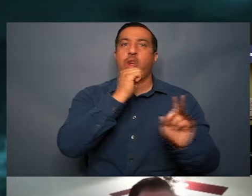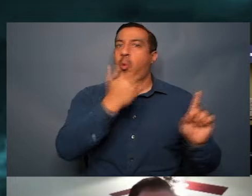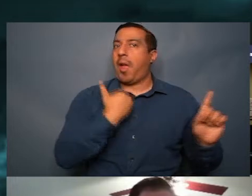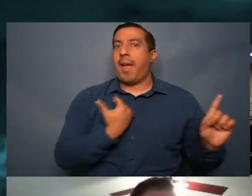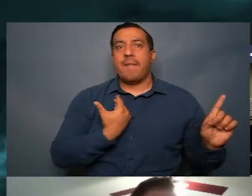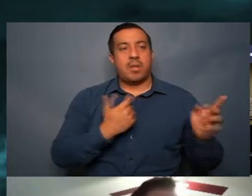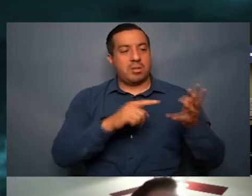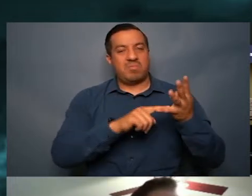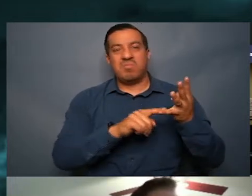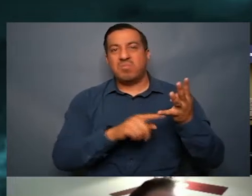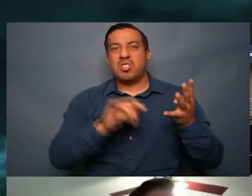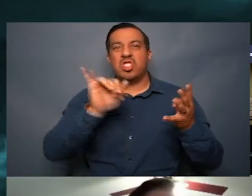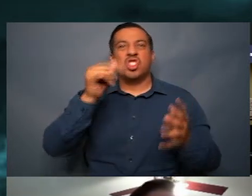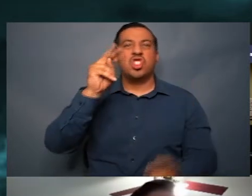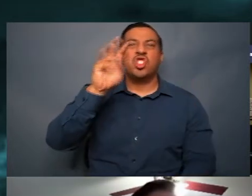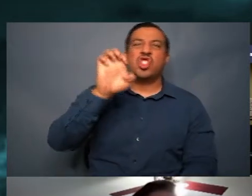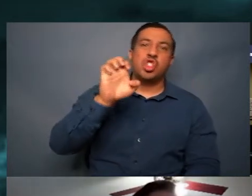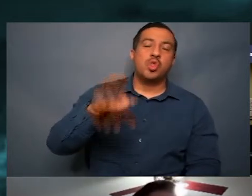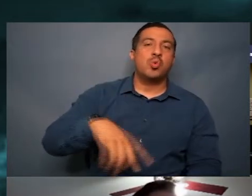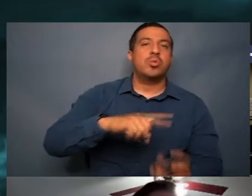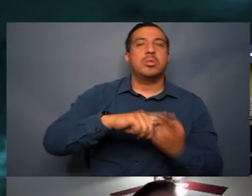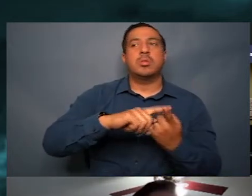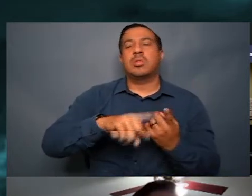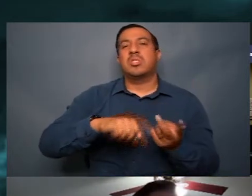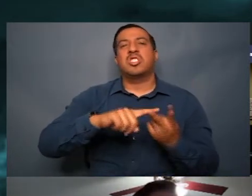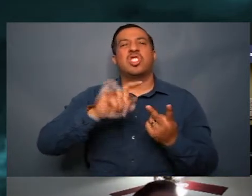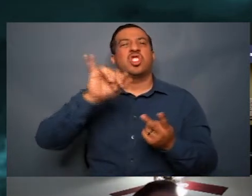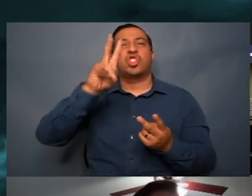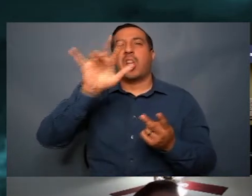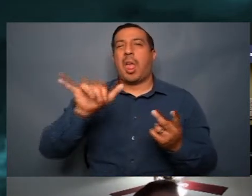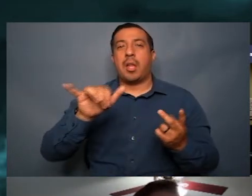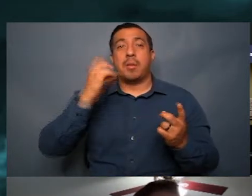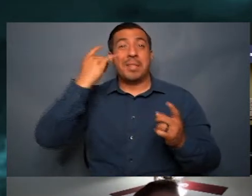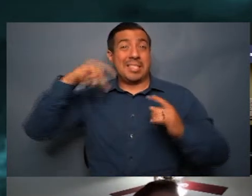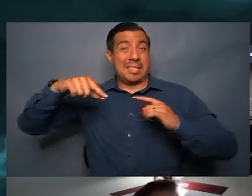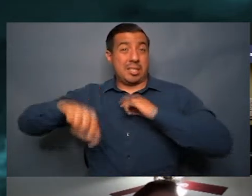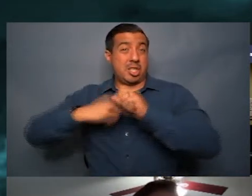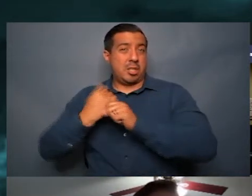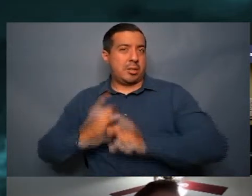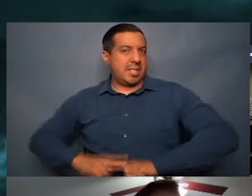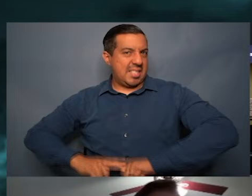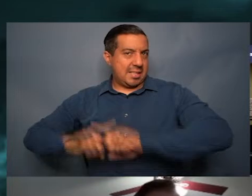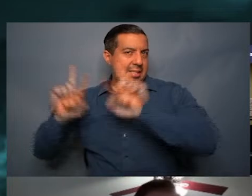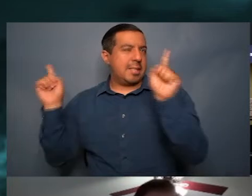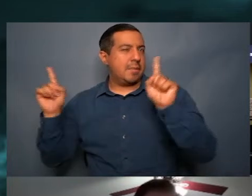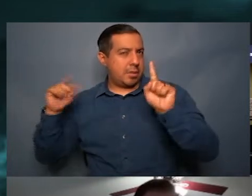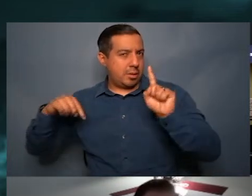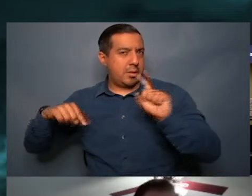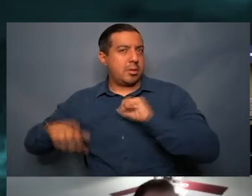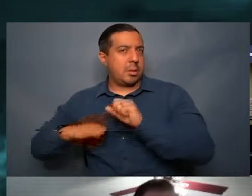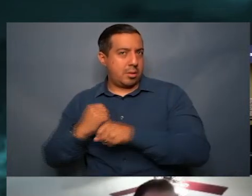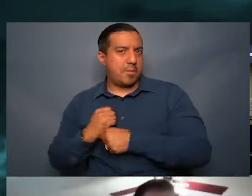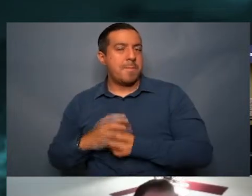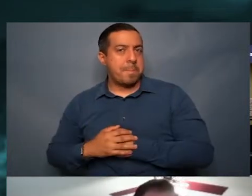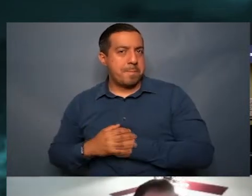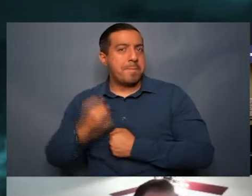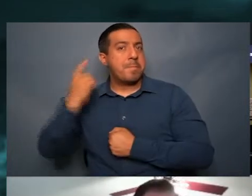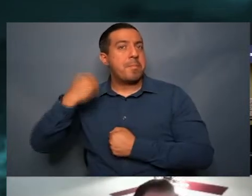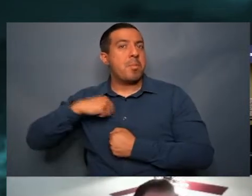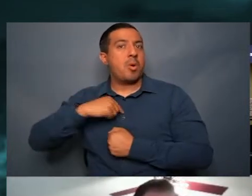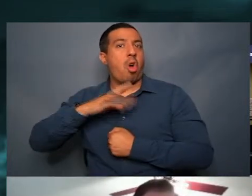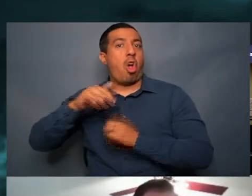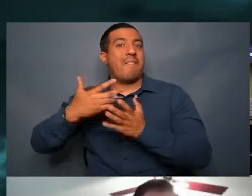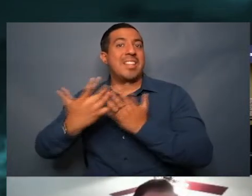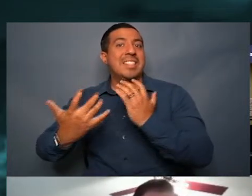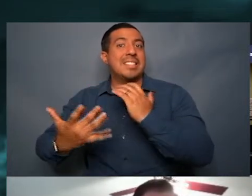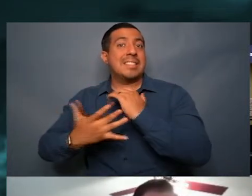near June, July. But this year is a little bit different because I think all Texas